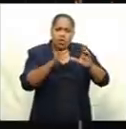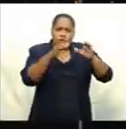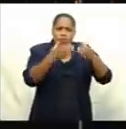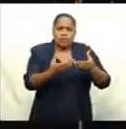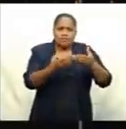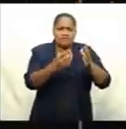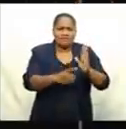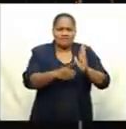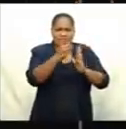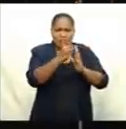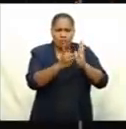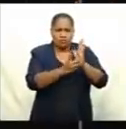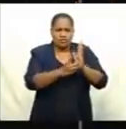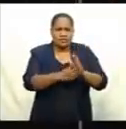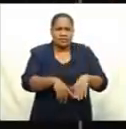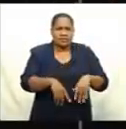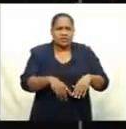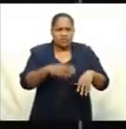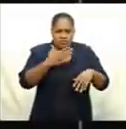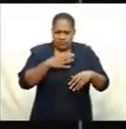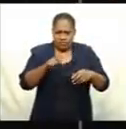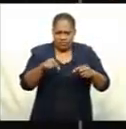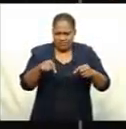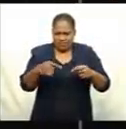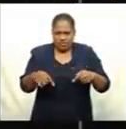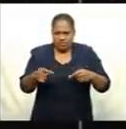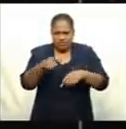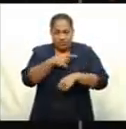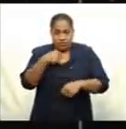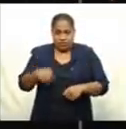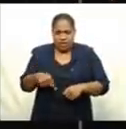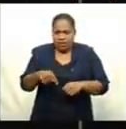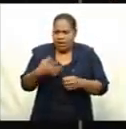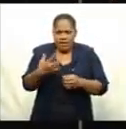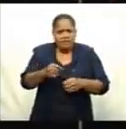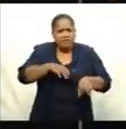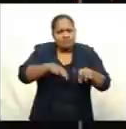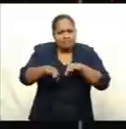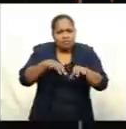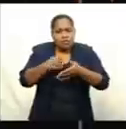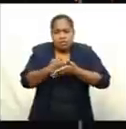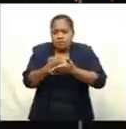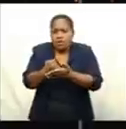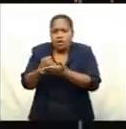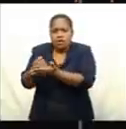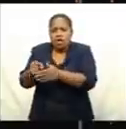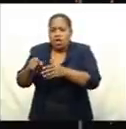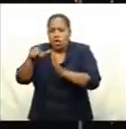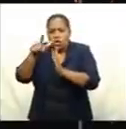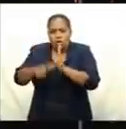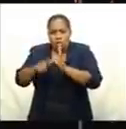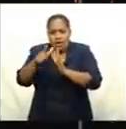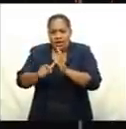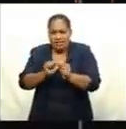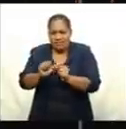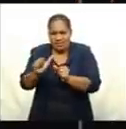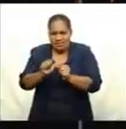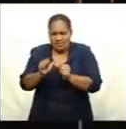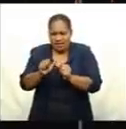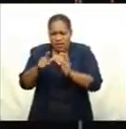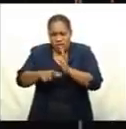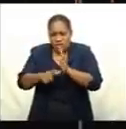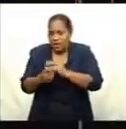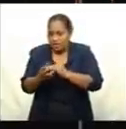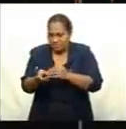democracies seeking to rival China have adopted a plan to support lower and middle-income countries in building better infrastructure.